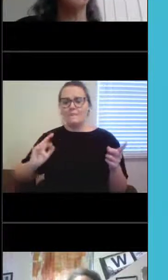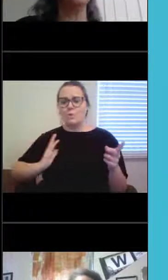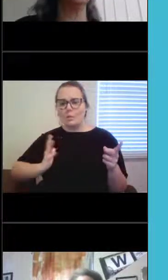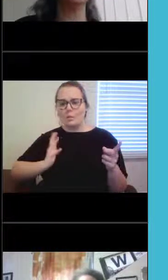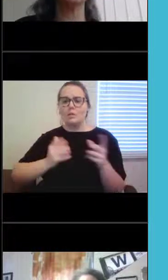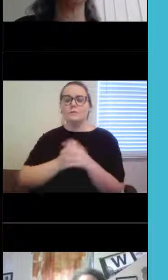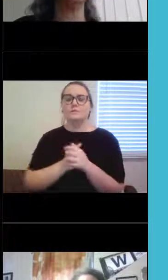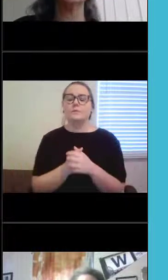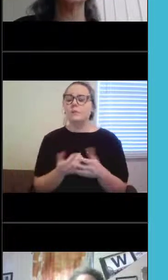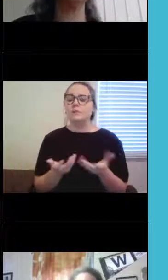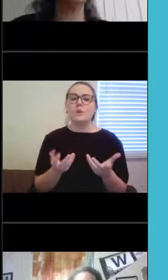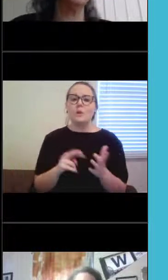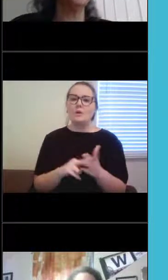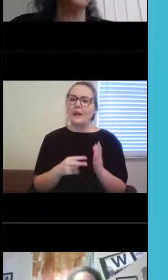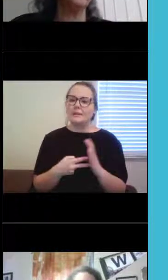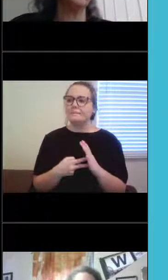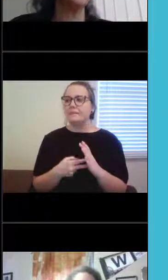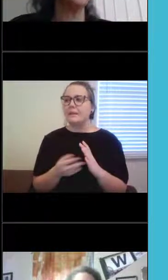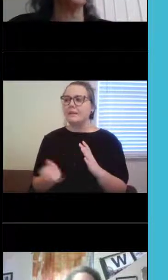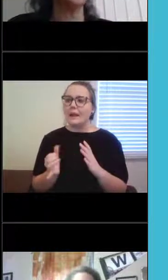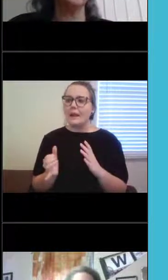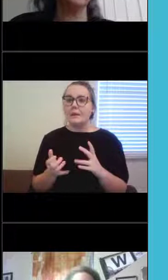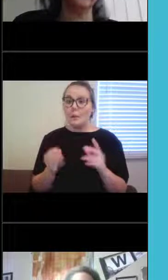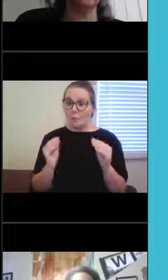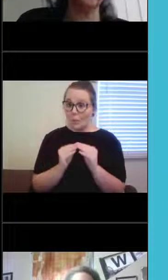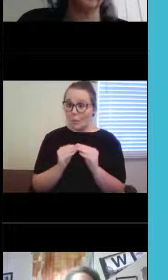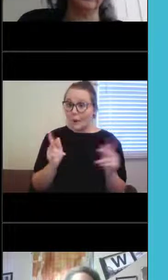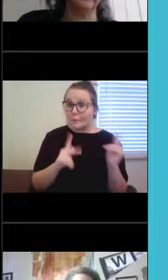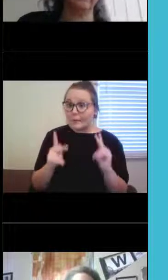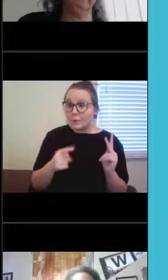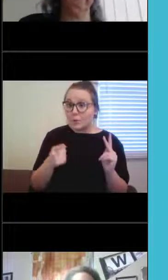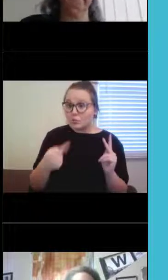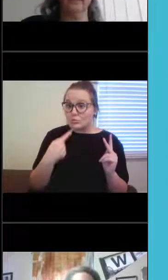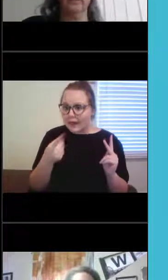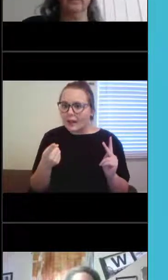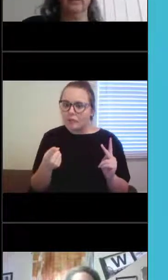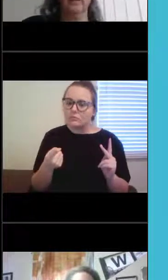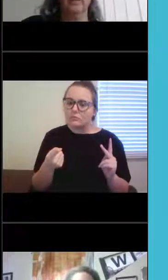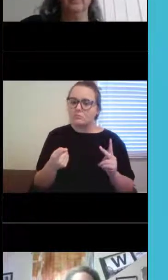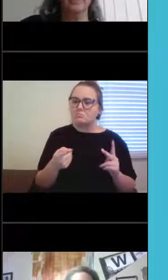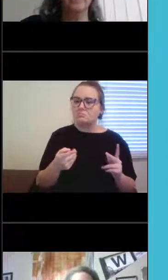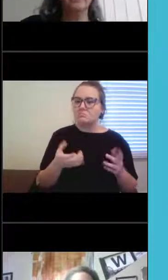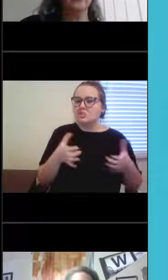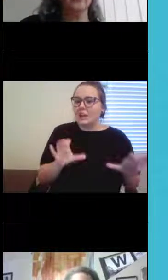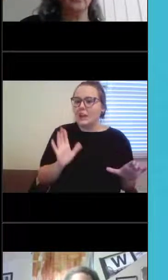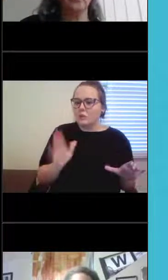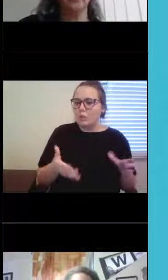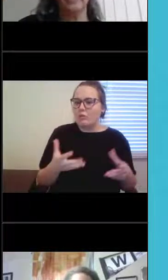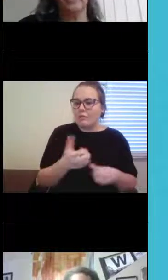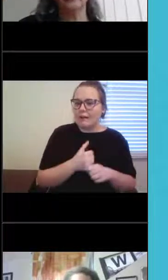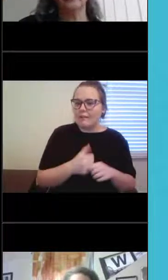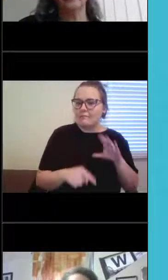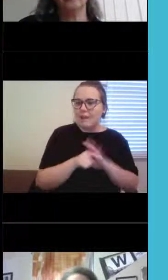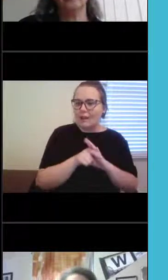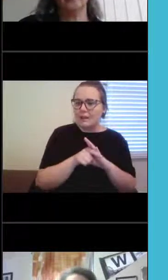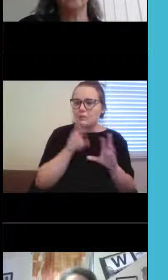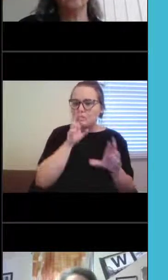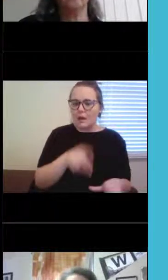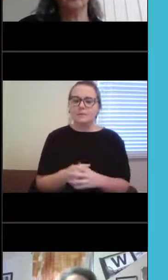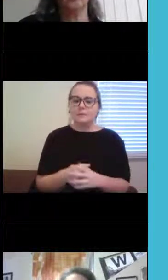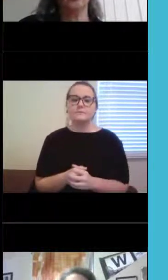people that you tell, the more sources that you tell, your greater odds that you're going to get a negative response. Positive social